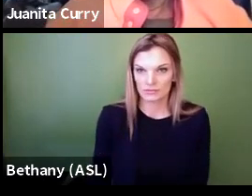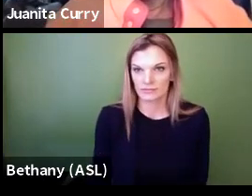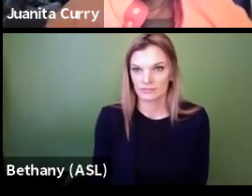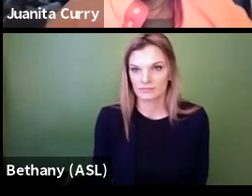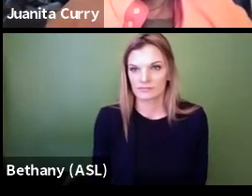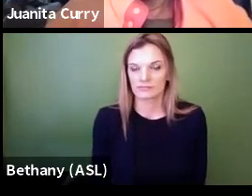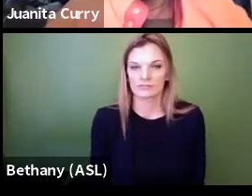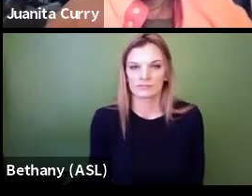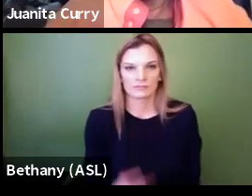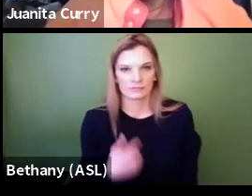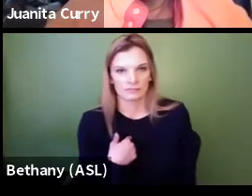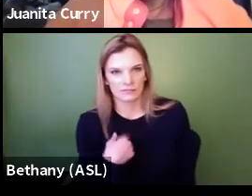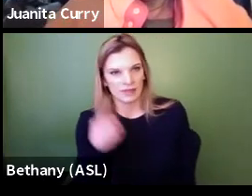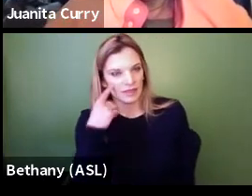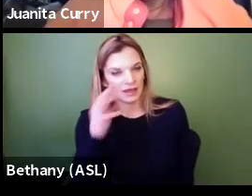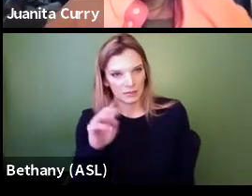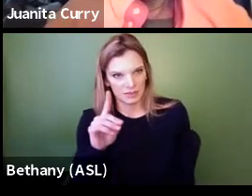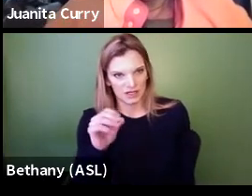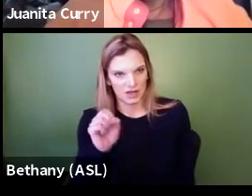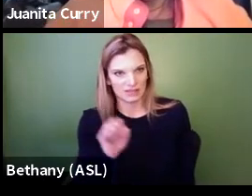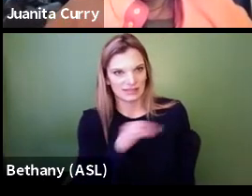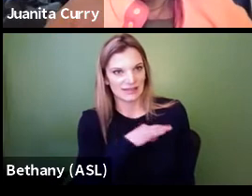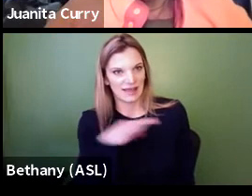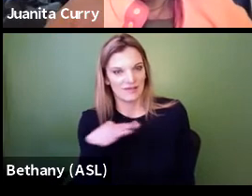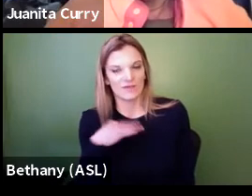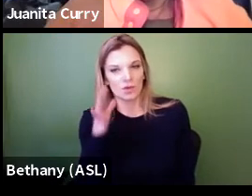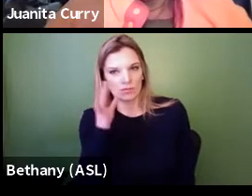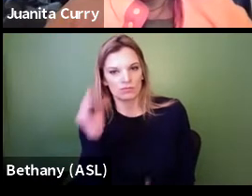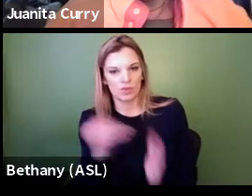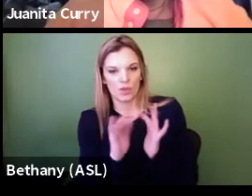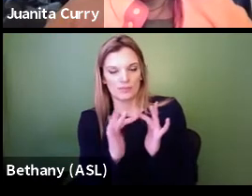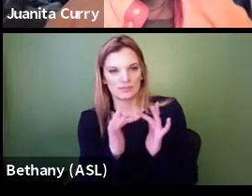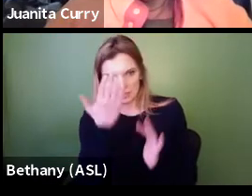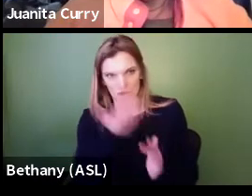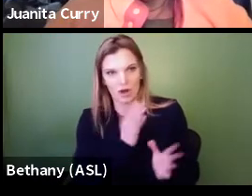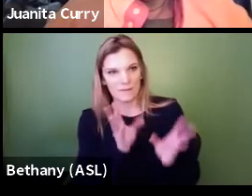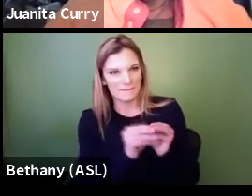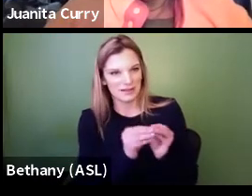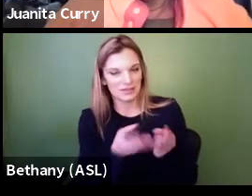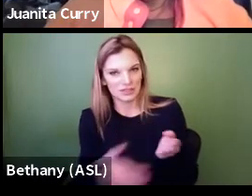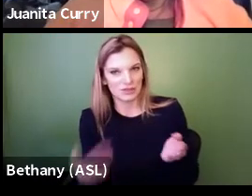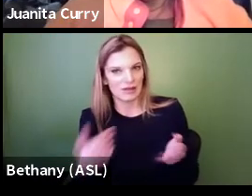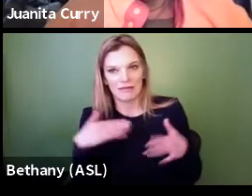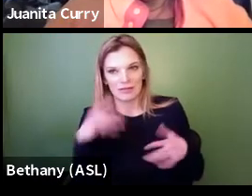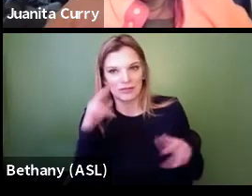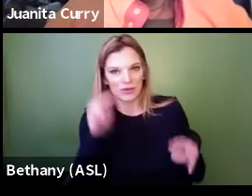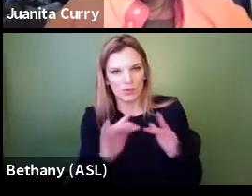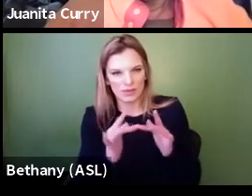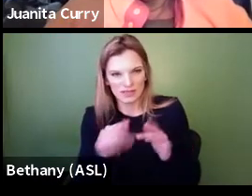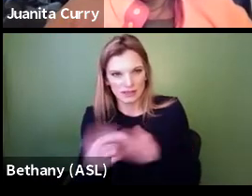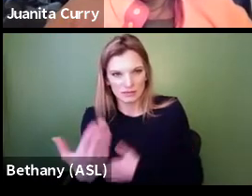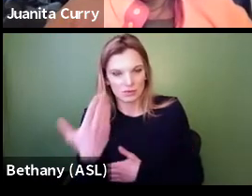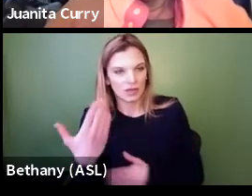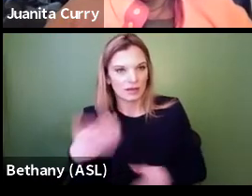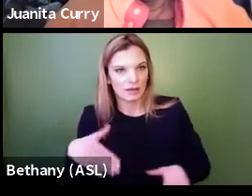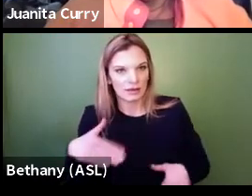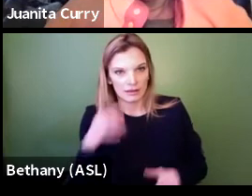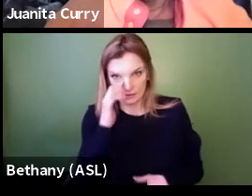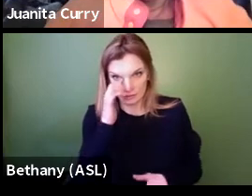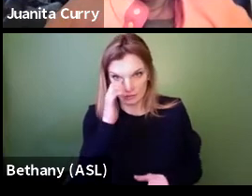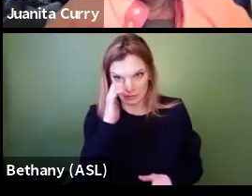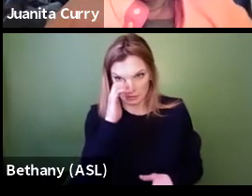I believe that MDOS staff would put that on the website because it's one of our meeting materials. I haven't looked on the website this morning to see that